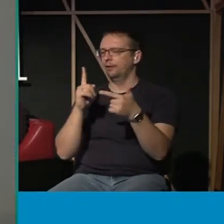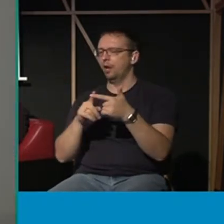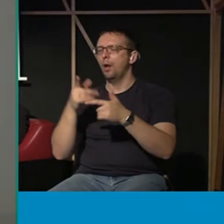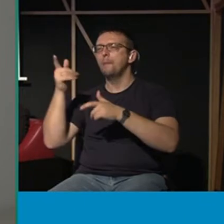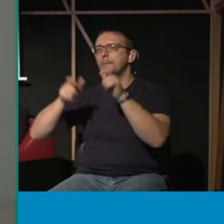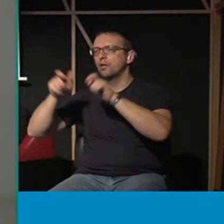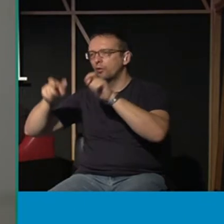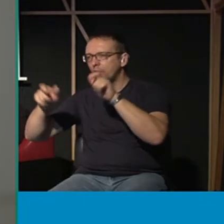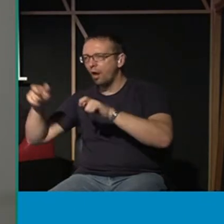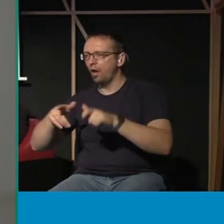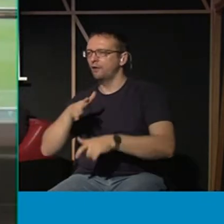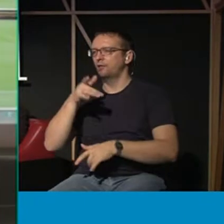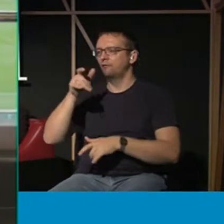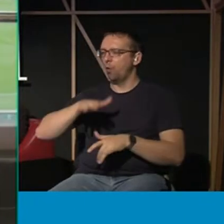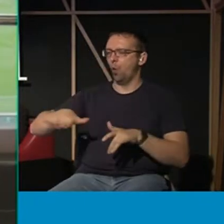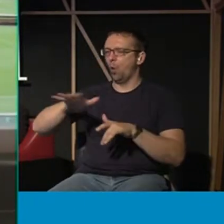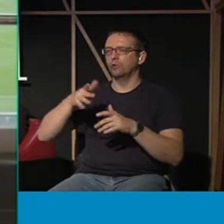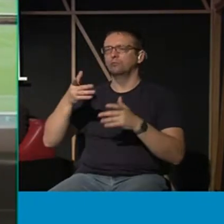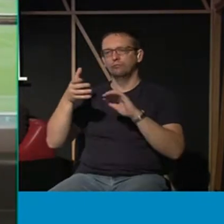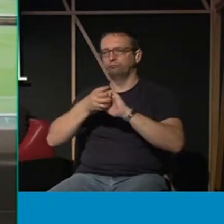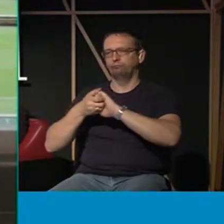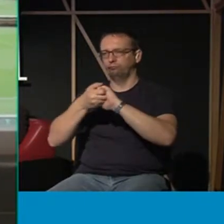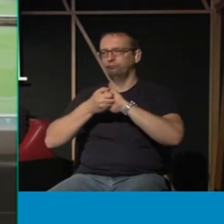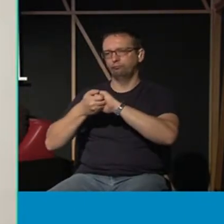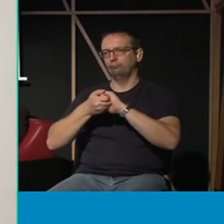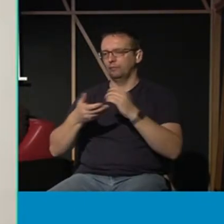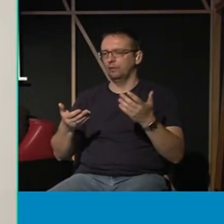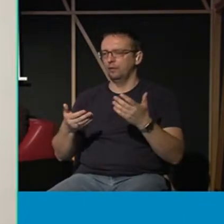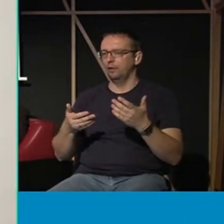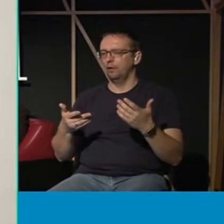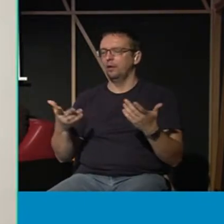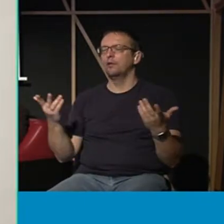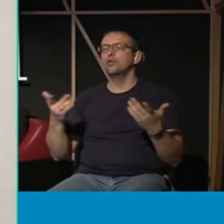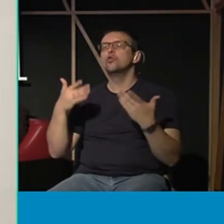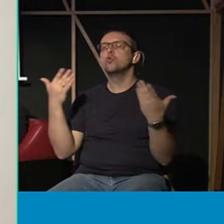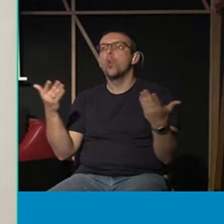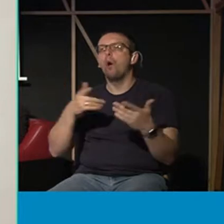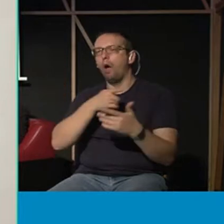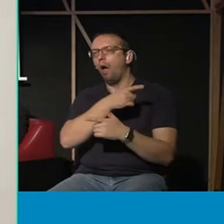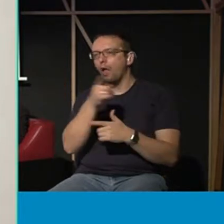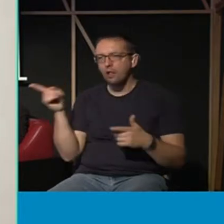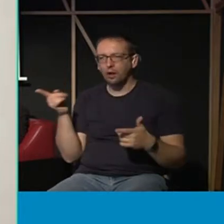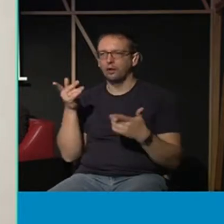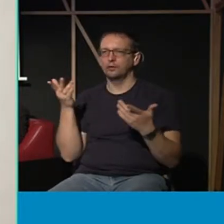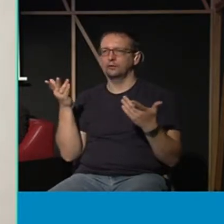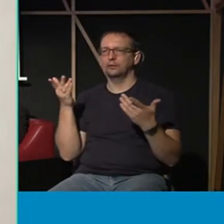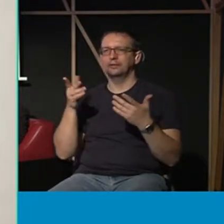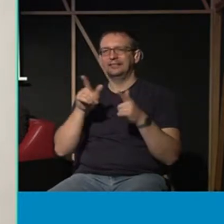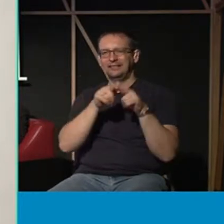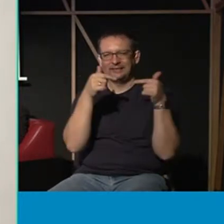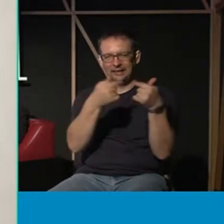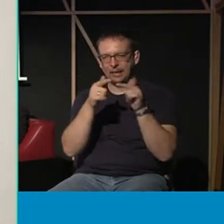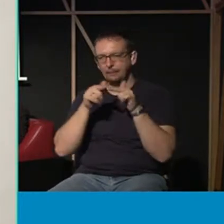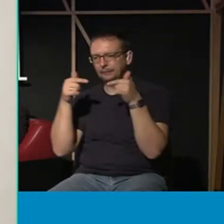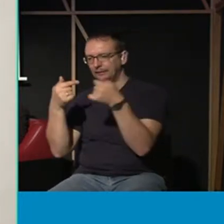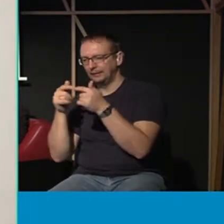within FIFA and the LOC as well, so that all of the other teams could also incorporate this into their way